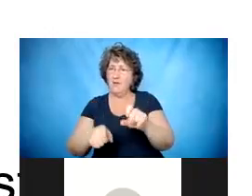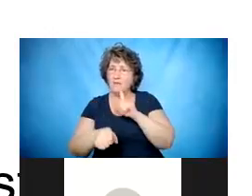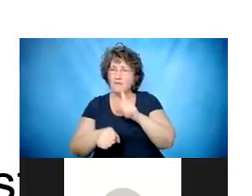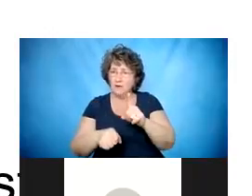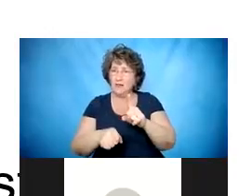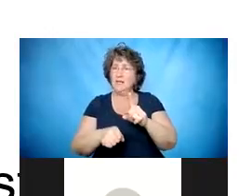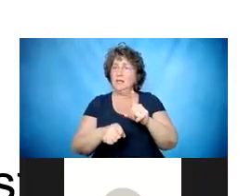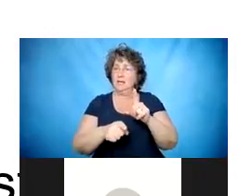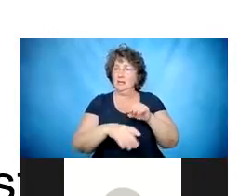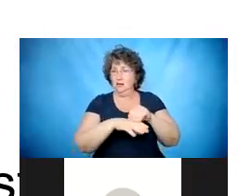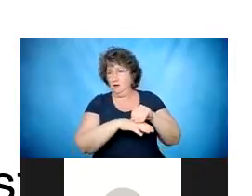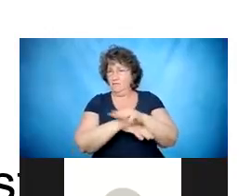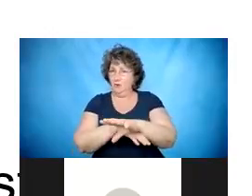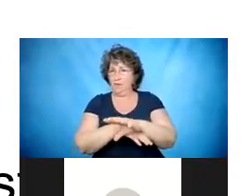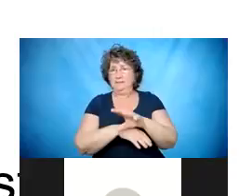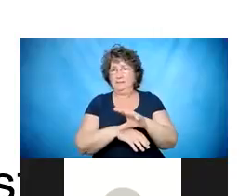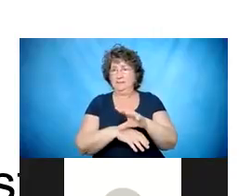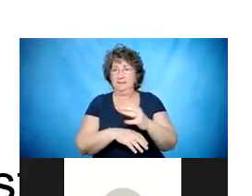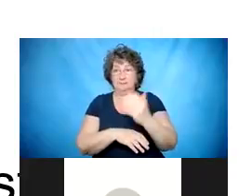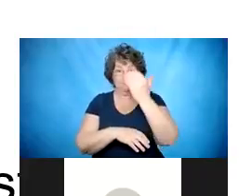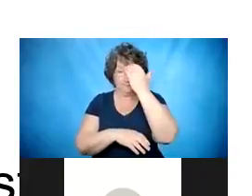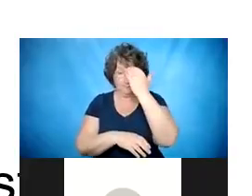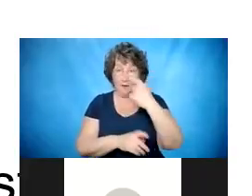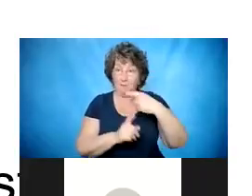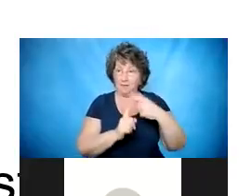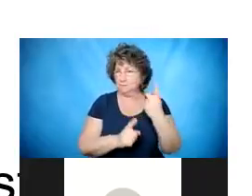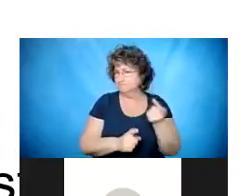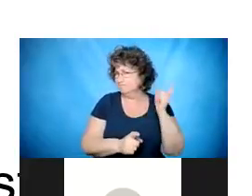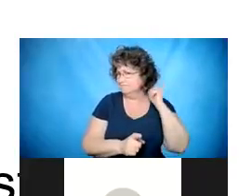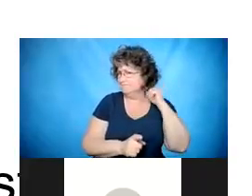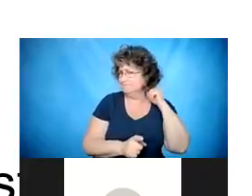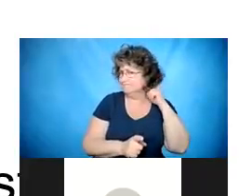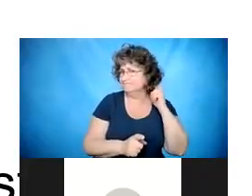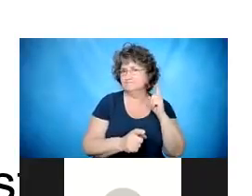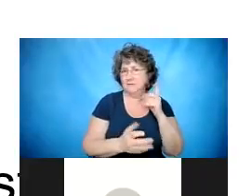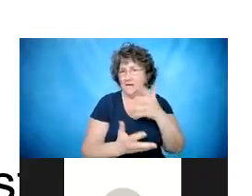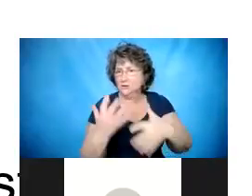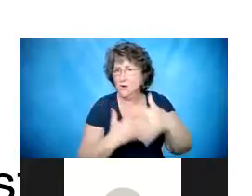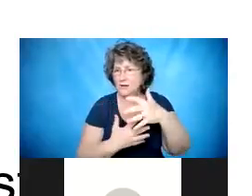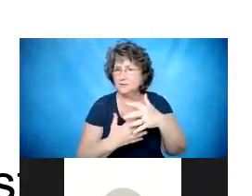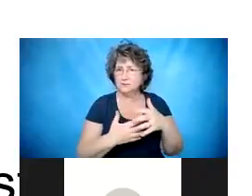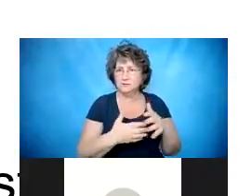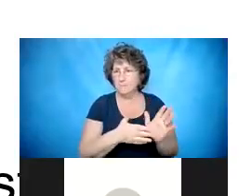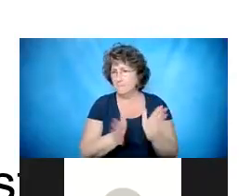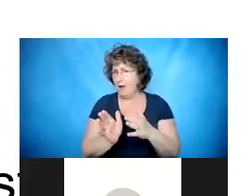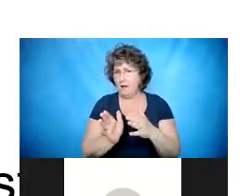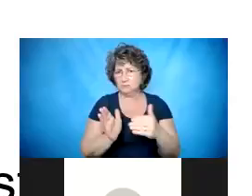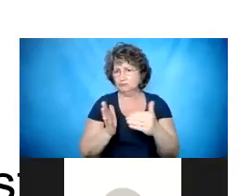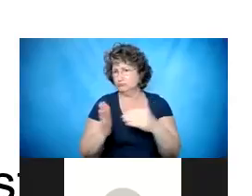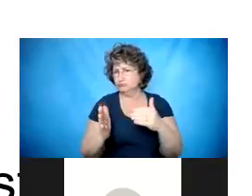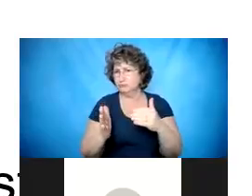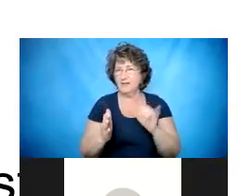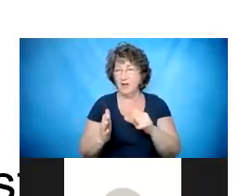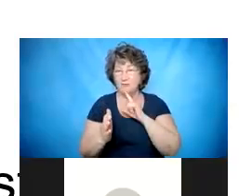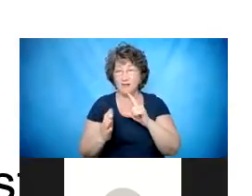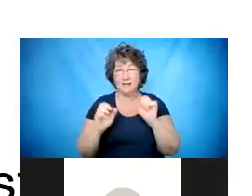conscious and unconscious interactions with people can actually lead to disparities, right? Where people maybe not